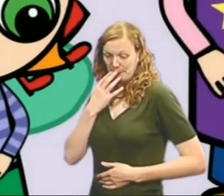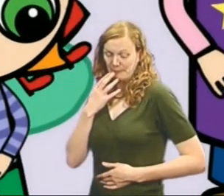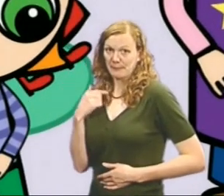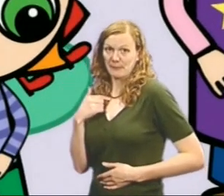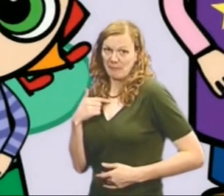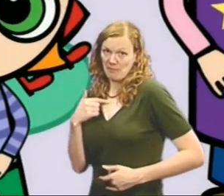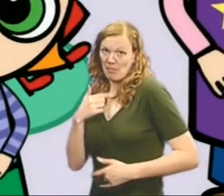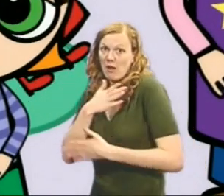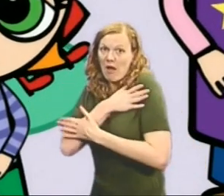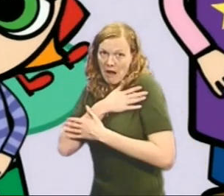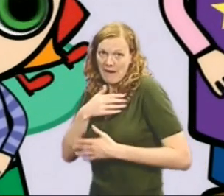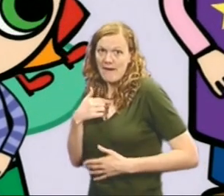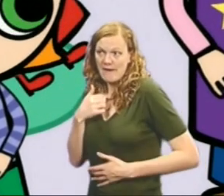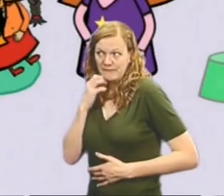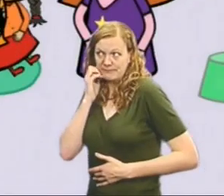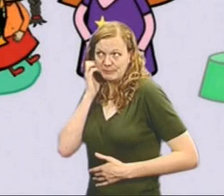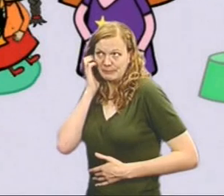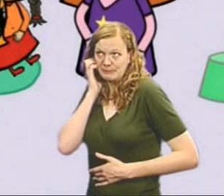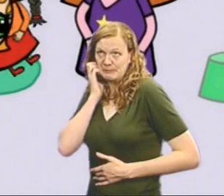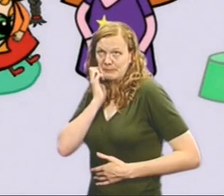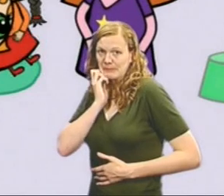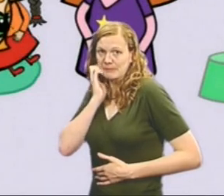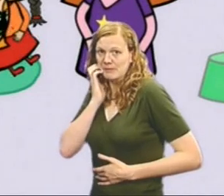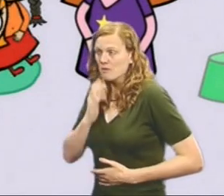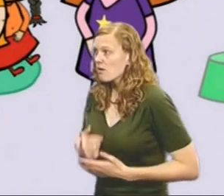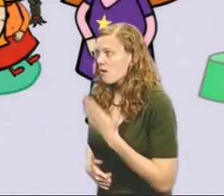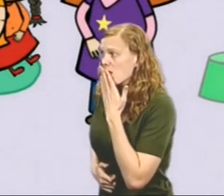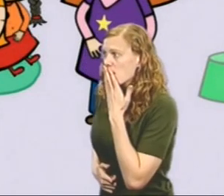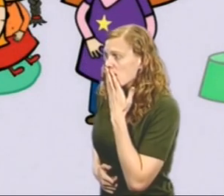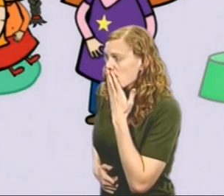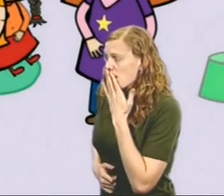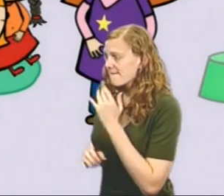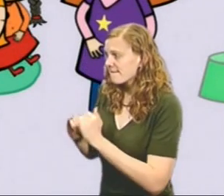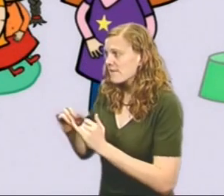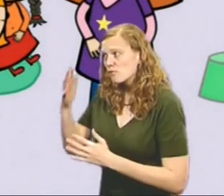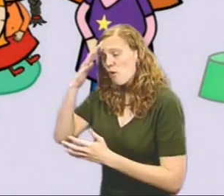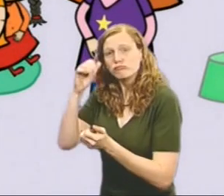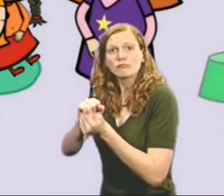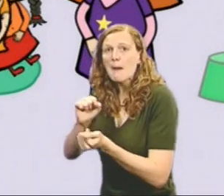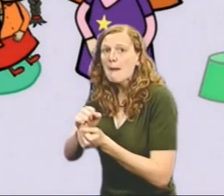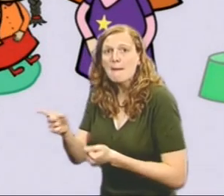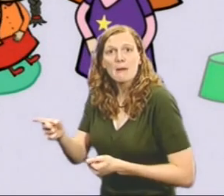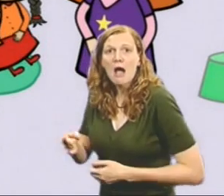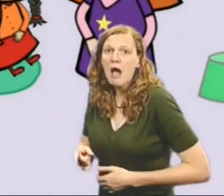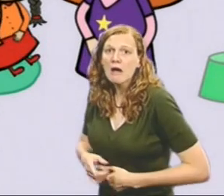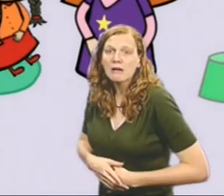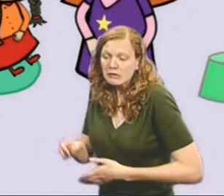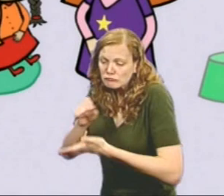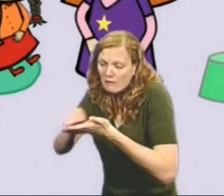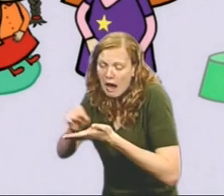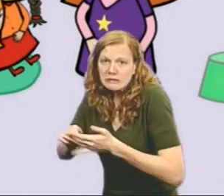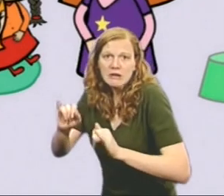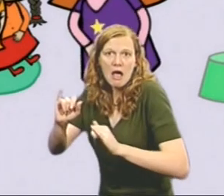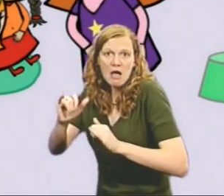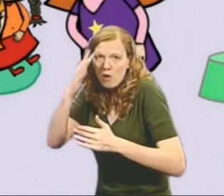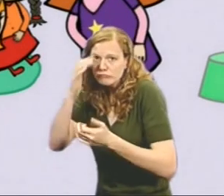I loved... She can't remember the words and she wrote them. Sorry, Faith, I've forgotten